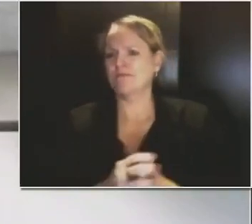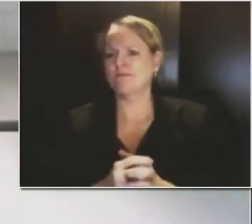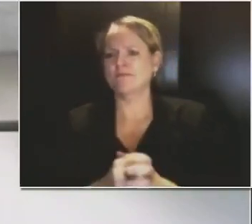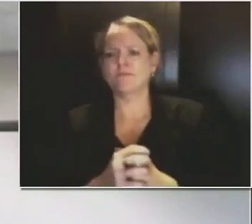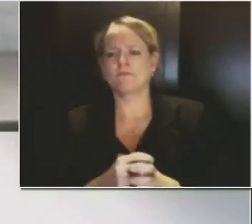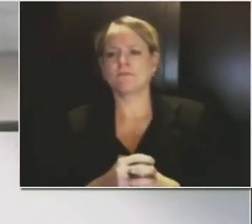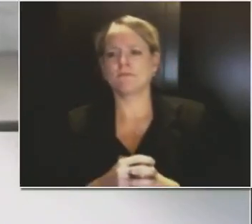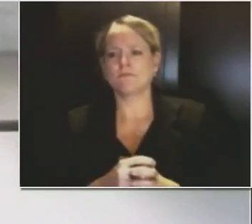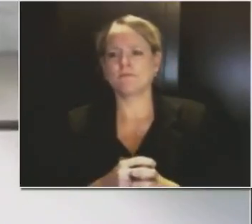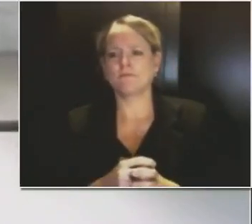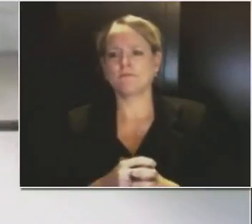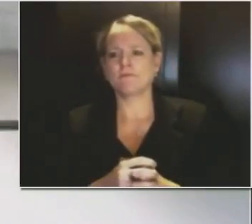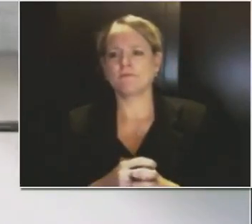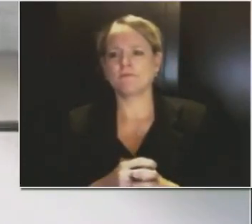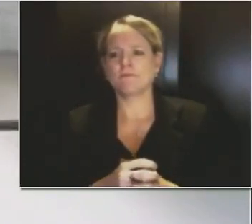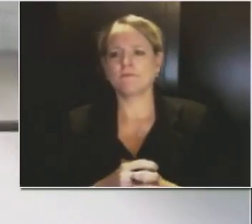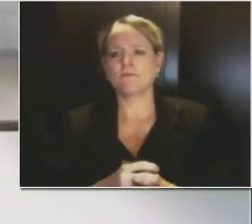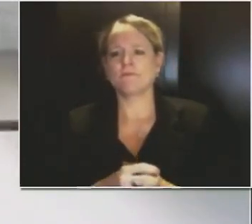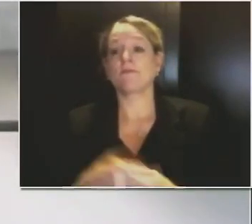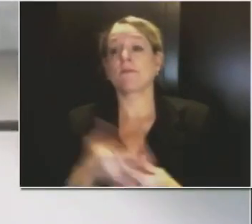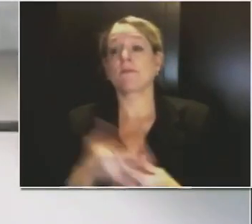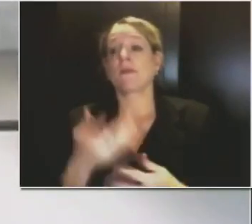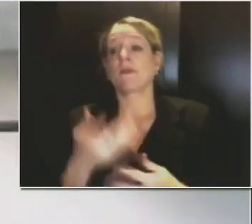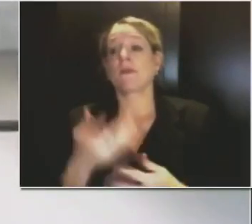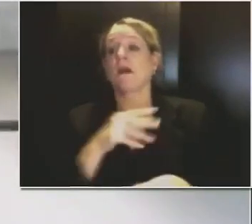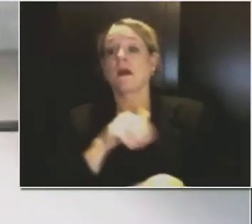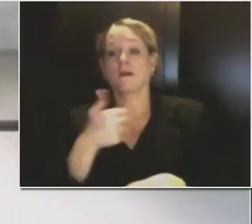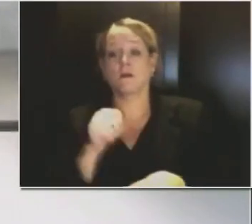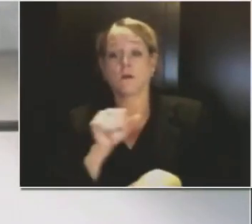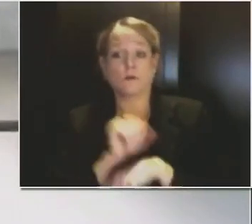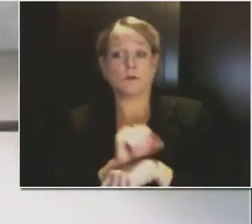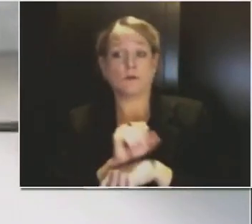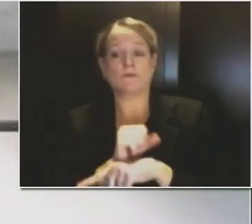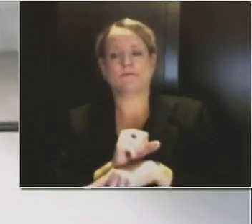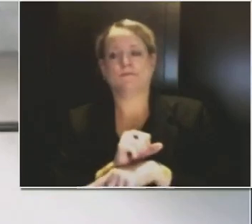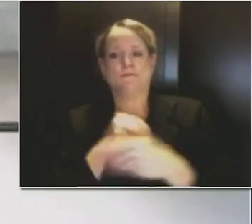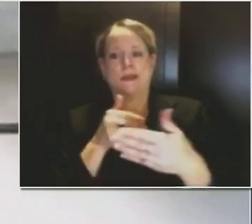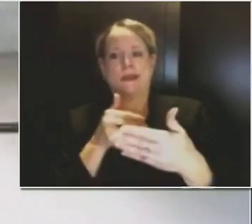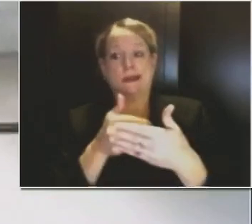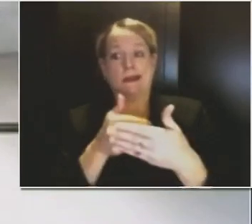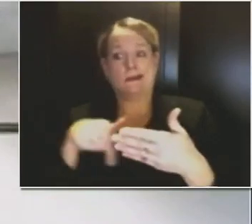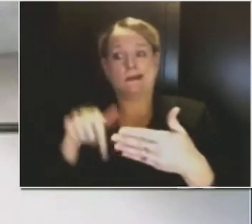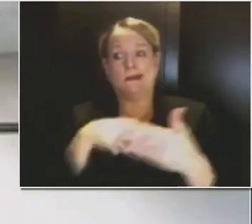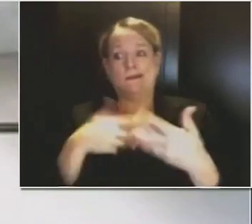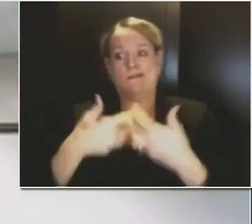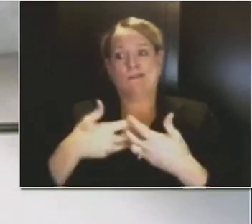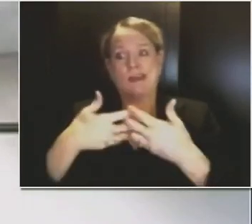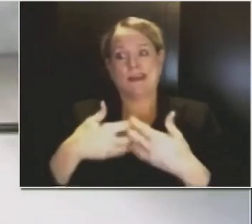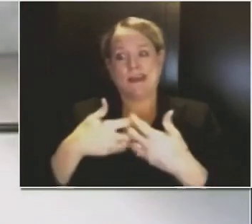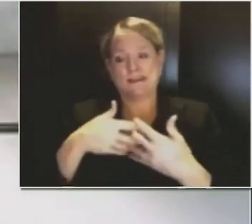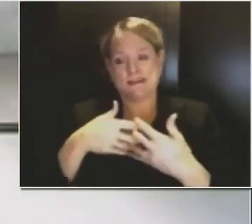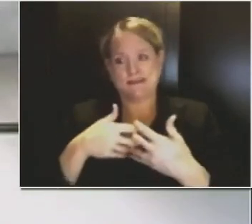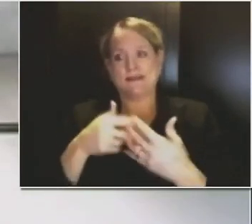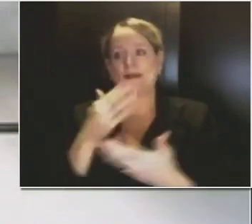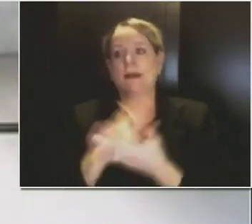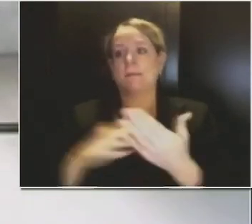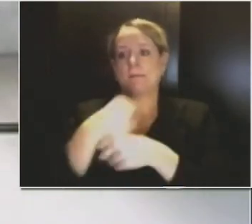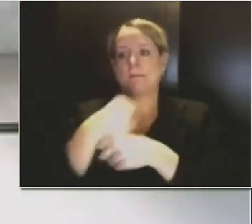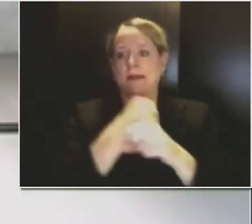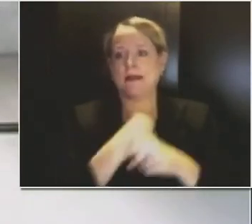labs use reagent that is produced here in the state by Promega, and are using